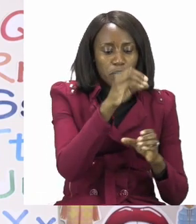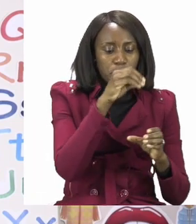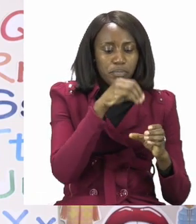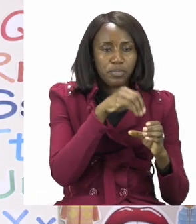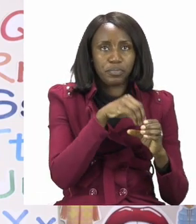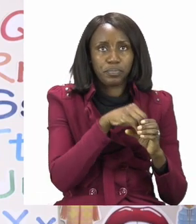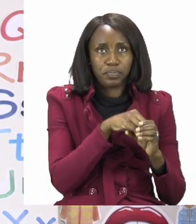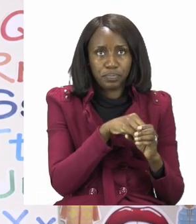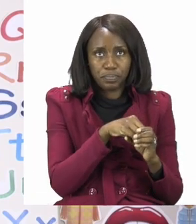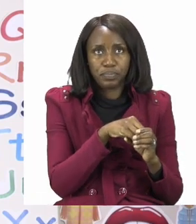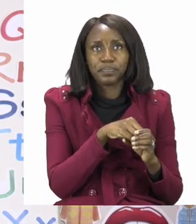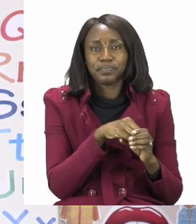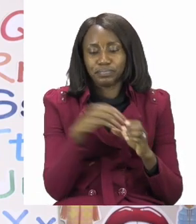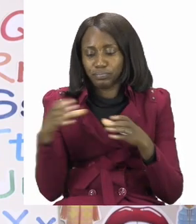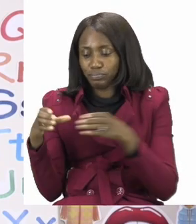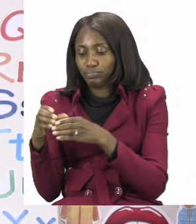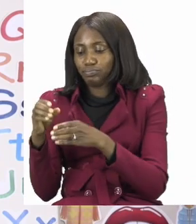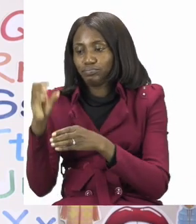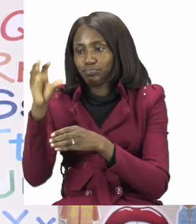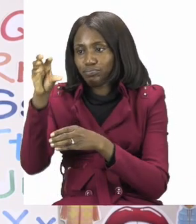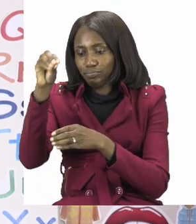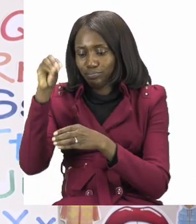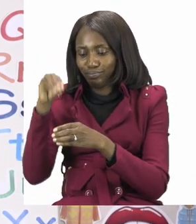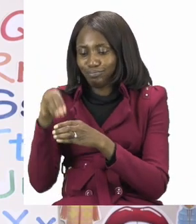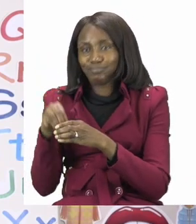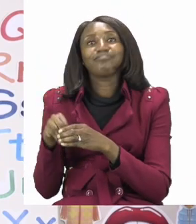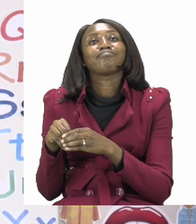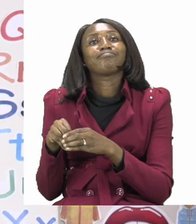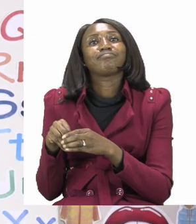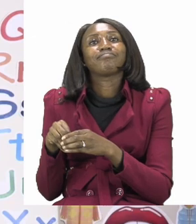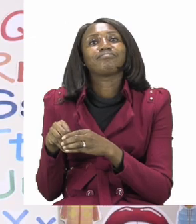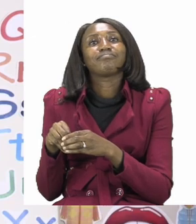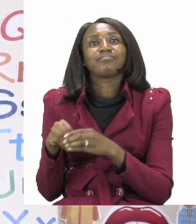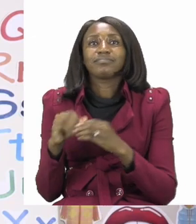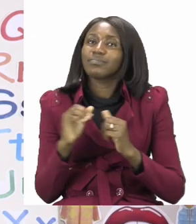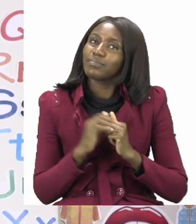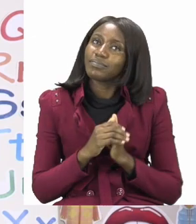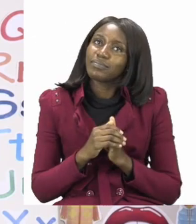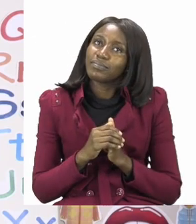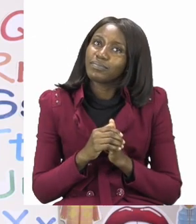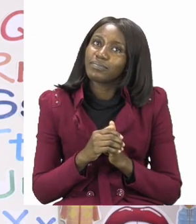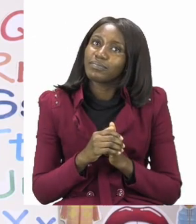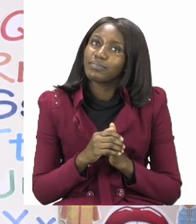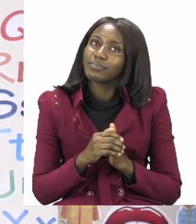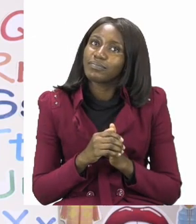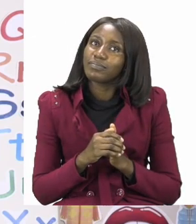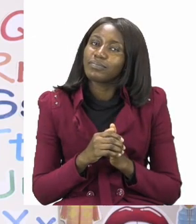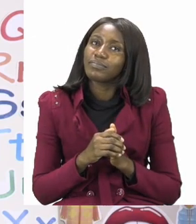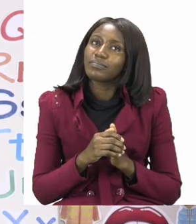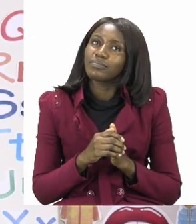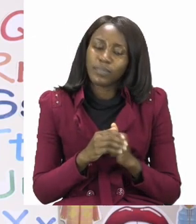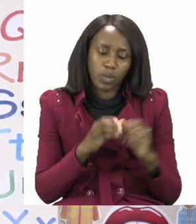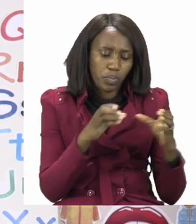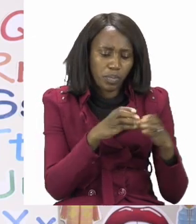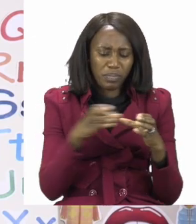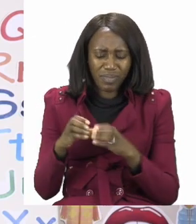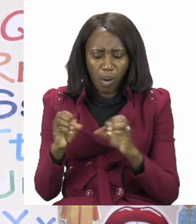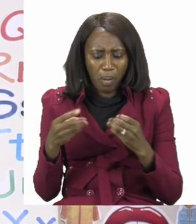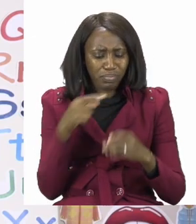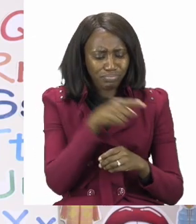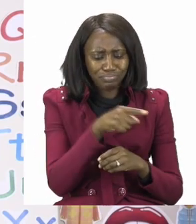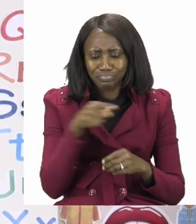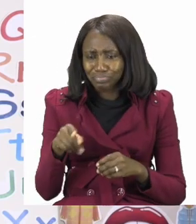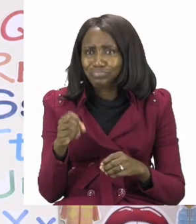a banana, and circle B will also get a banana. Now we need to count